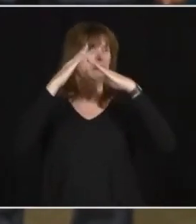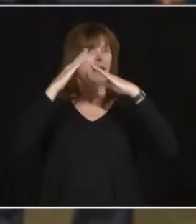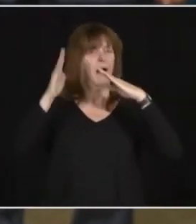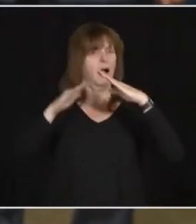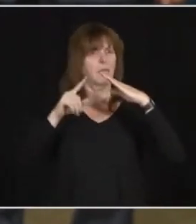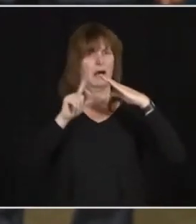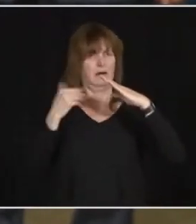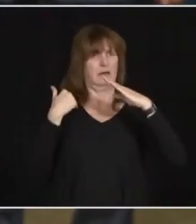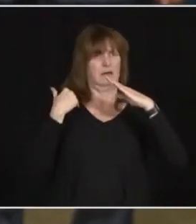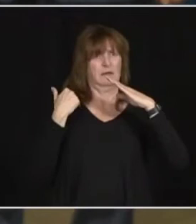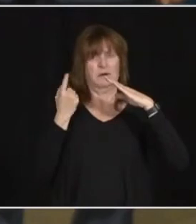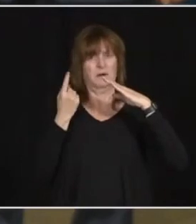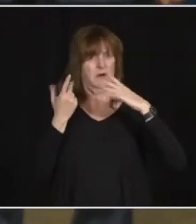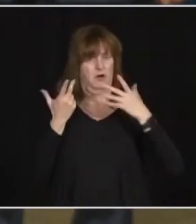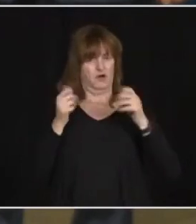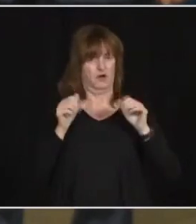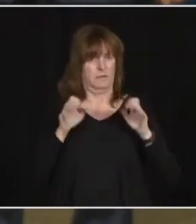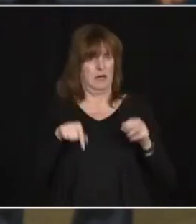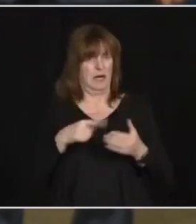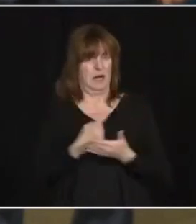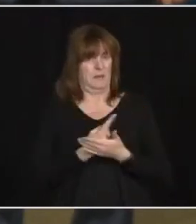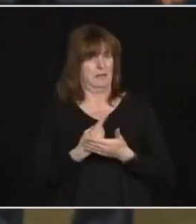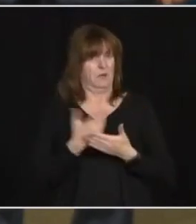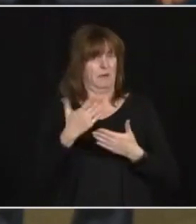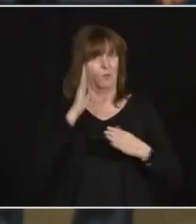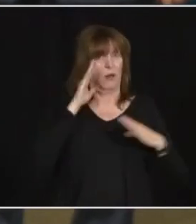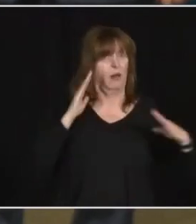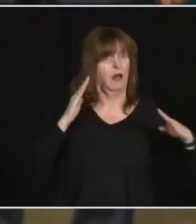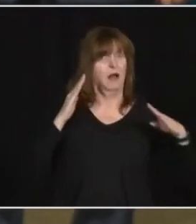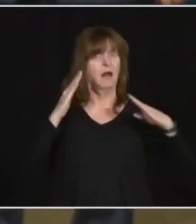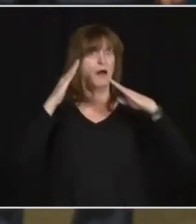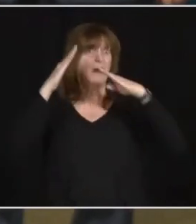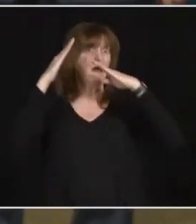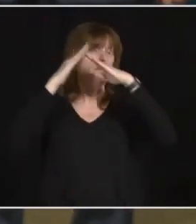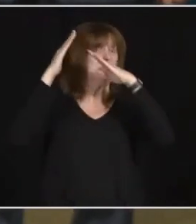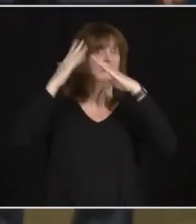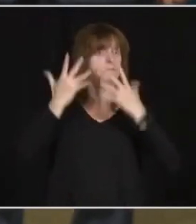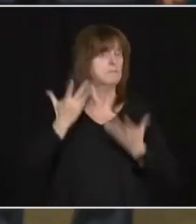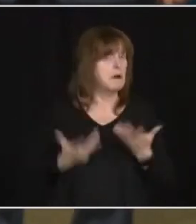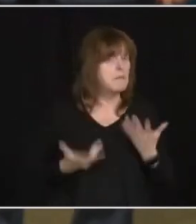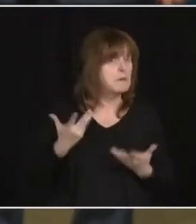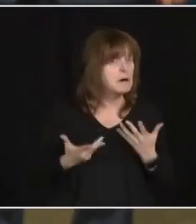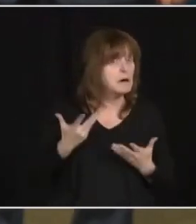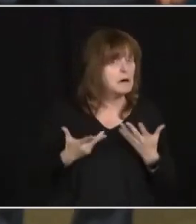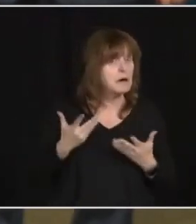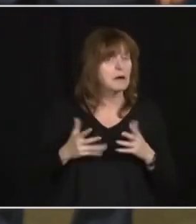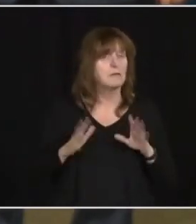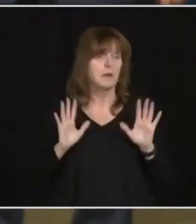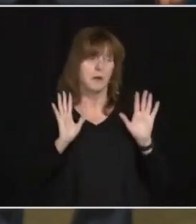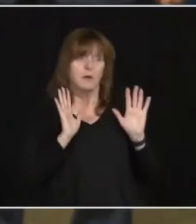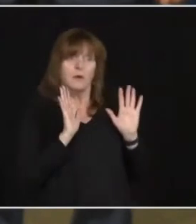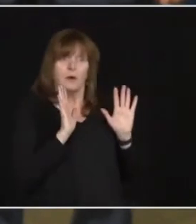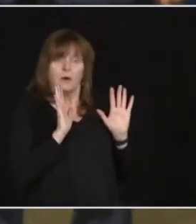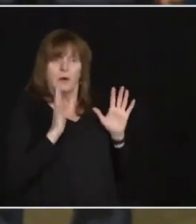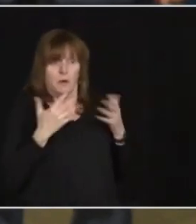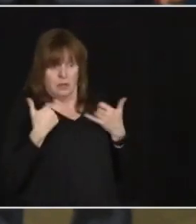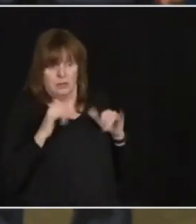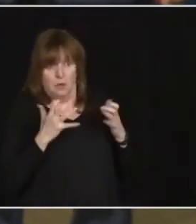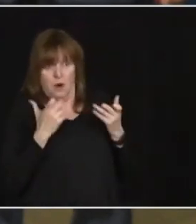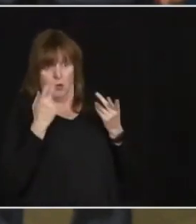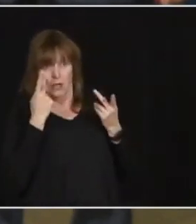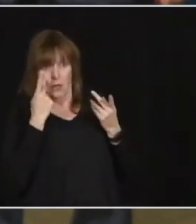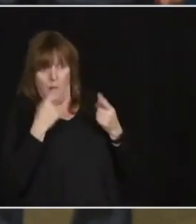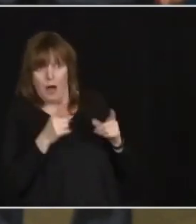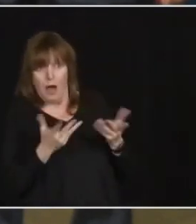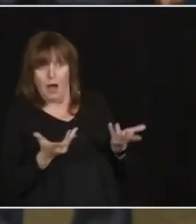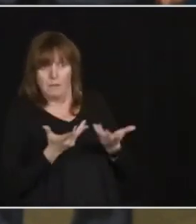changed? No, I think we're still waiting to see very carefully what's happening. Because we're doing more testing, we're also seeing